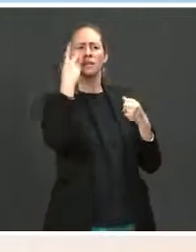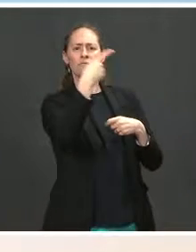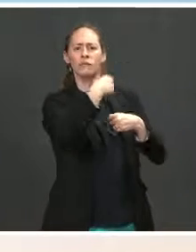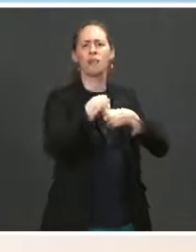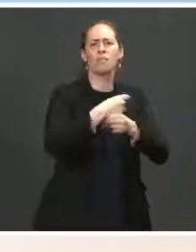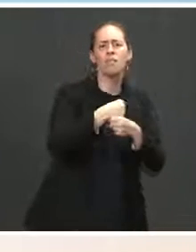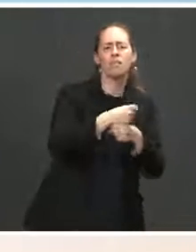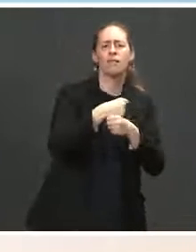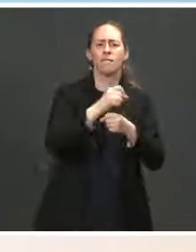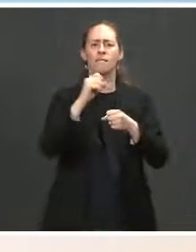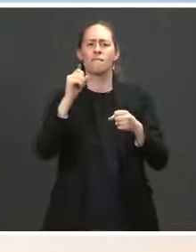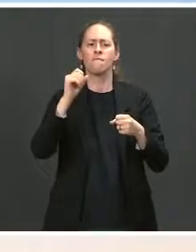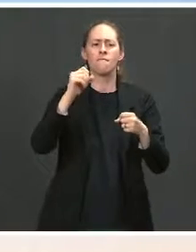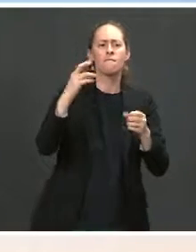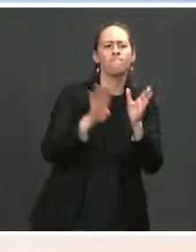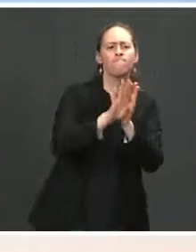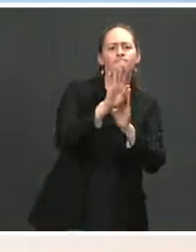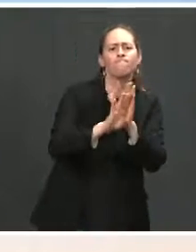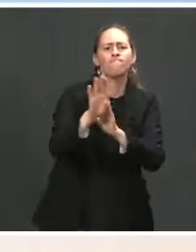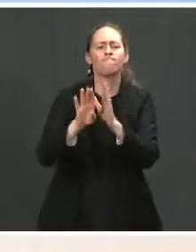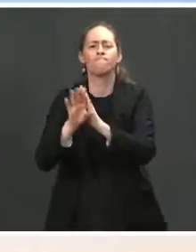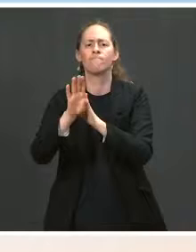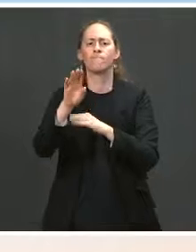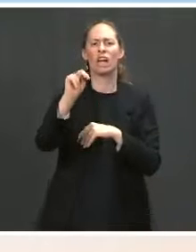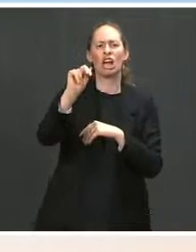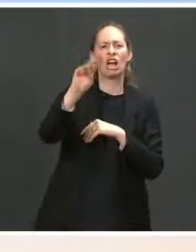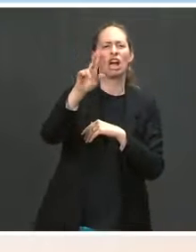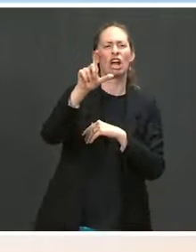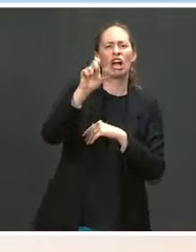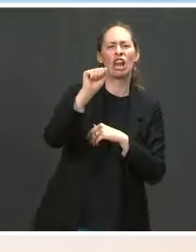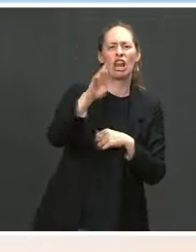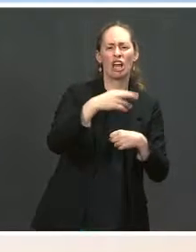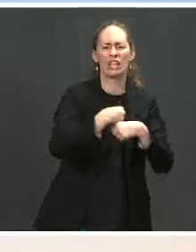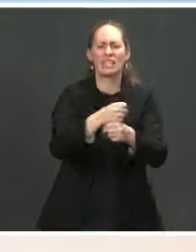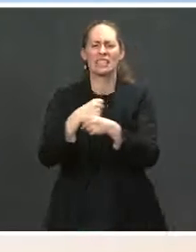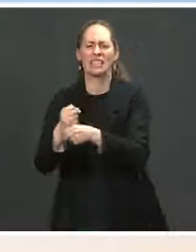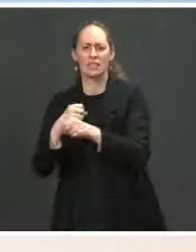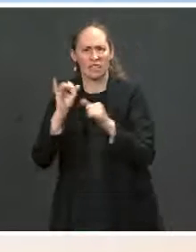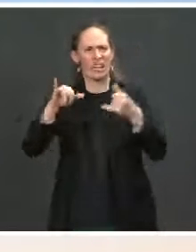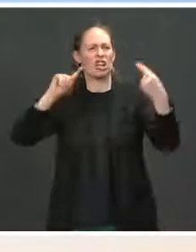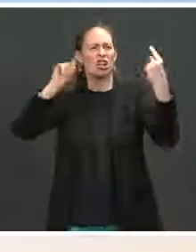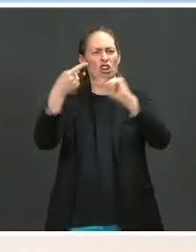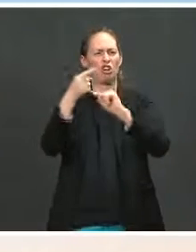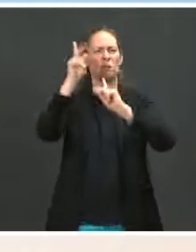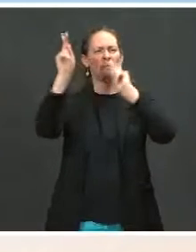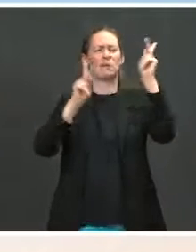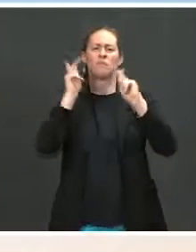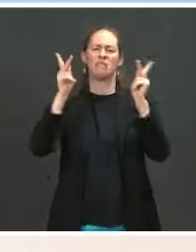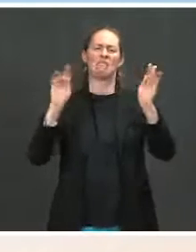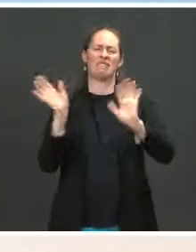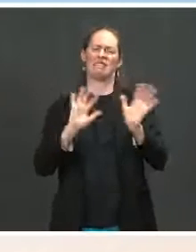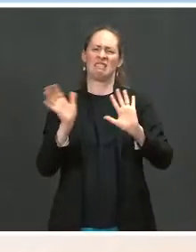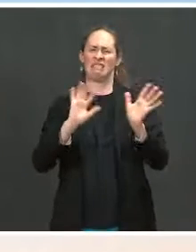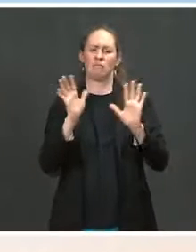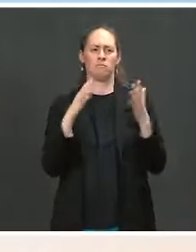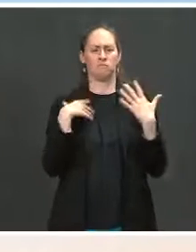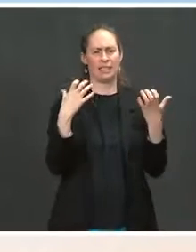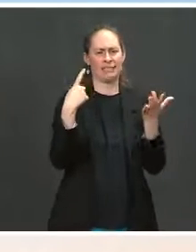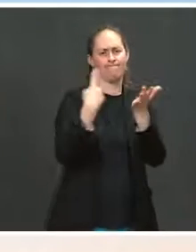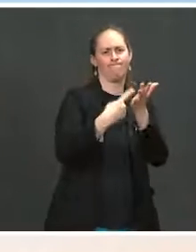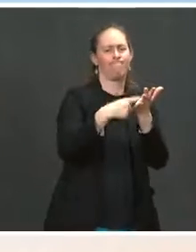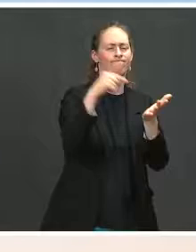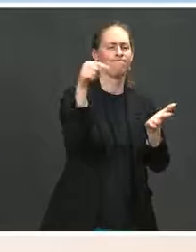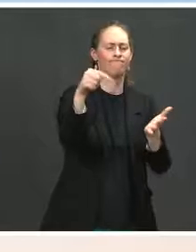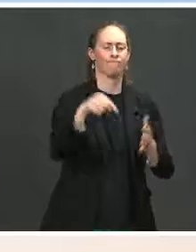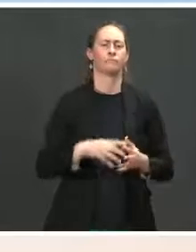P5+1, and those could be part of the forum for a discussion. Go ahead. Following up a little bit on Alex with the ODNI Global